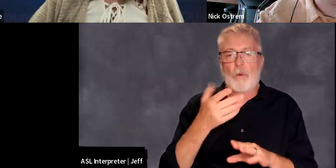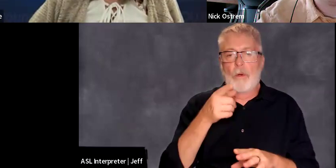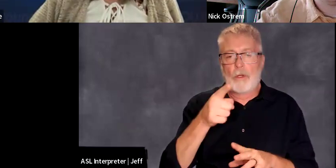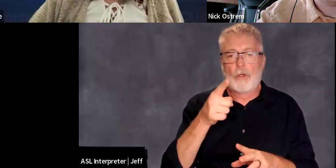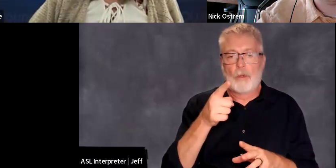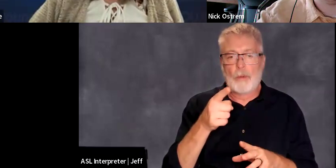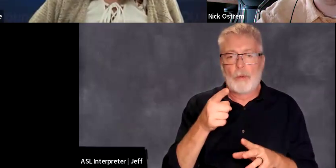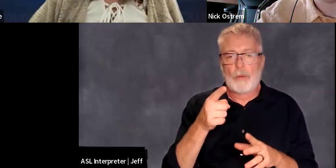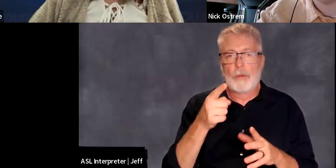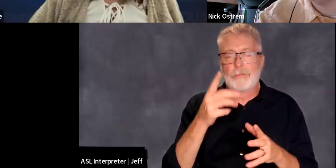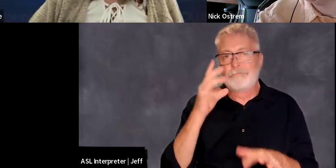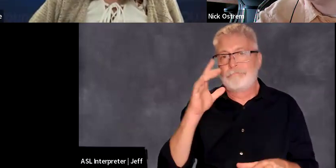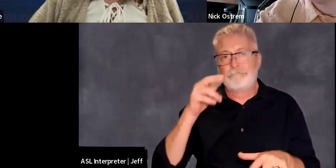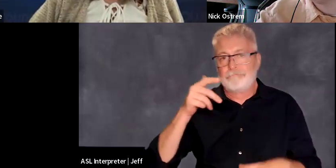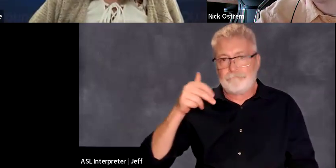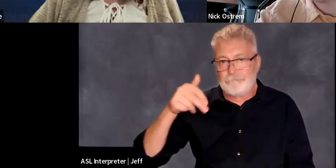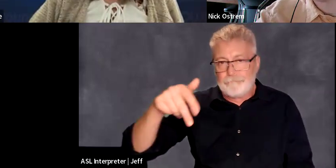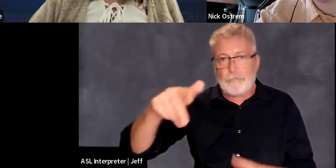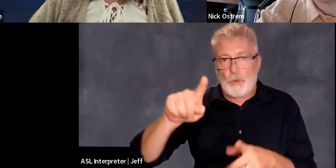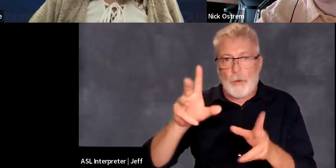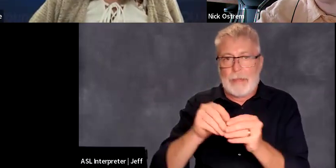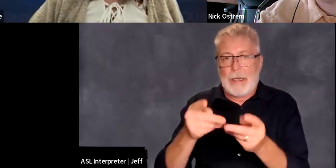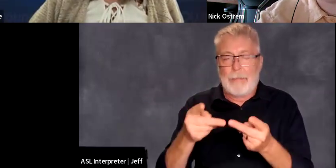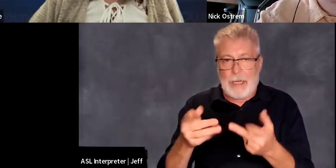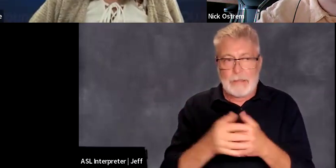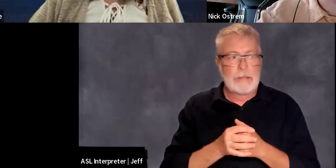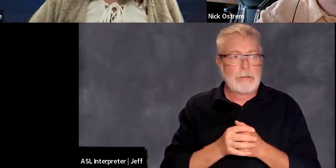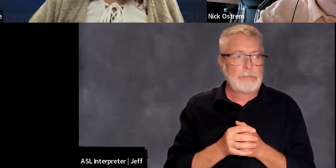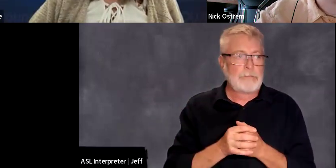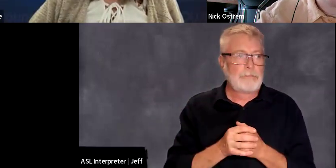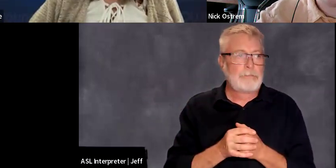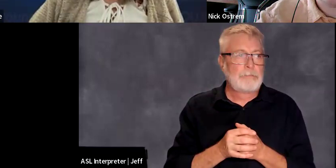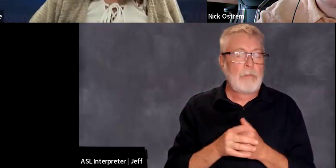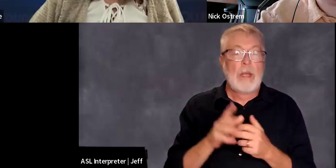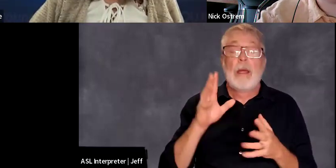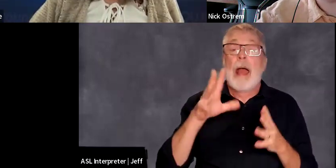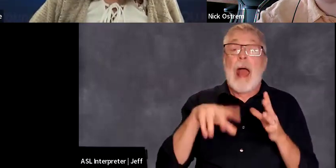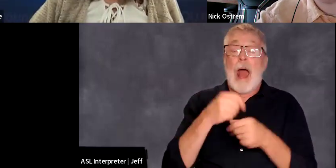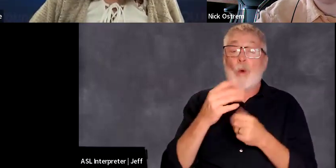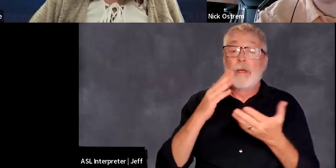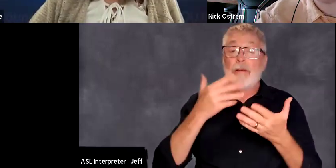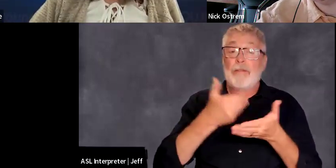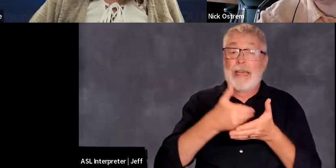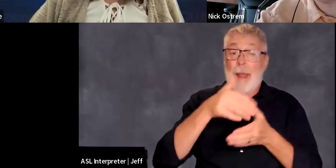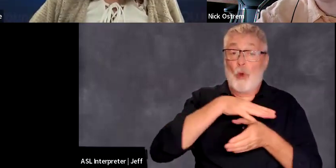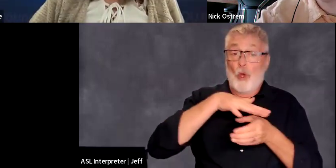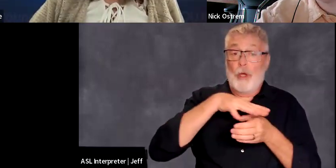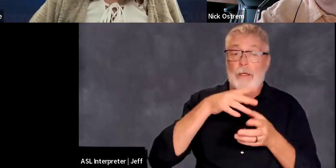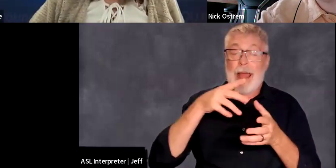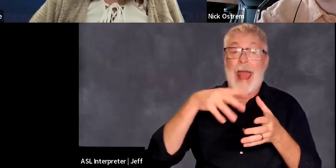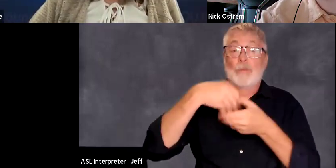move on to wherever you're headed to next. When you're thinking about out of neighborhood emergency meeting places, this